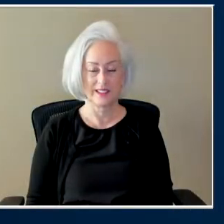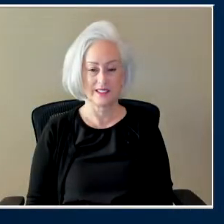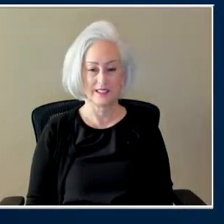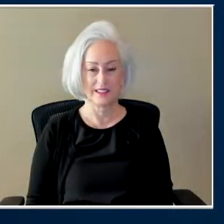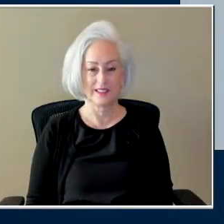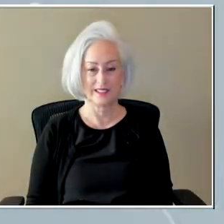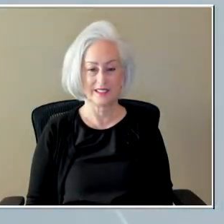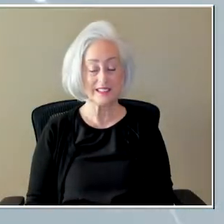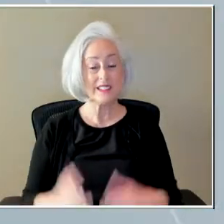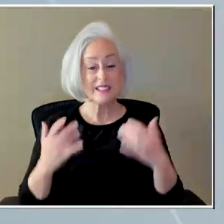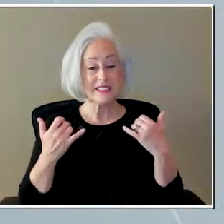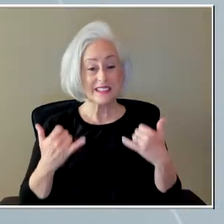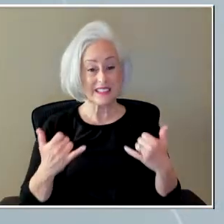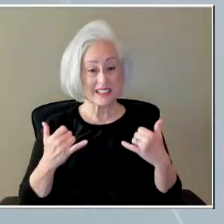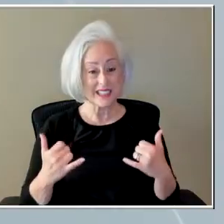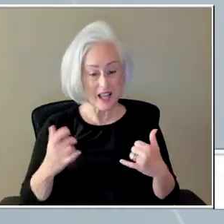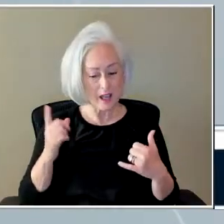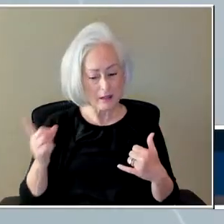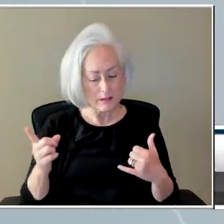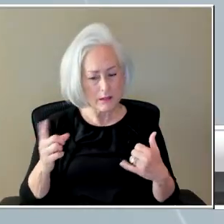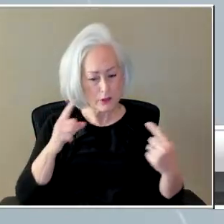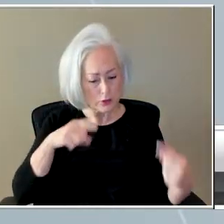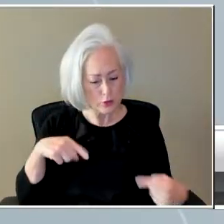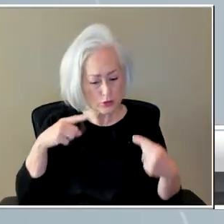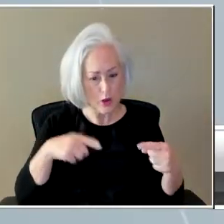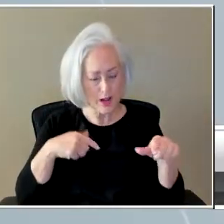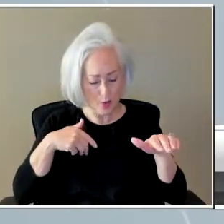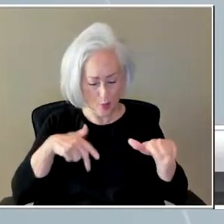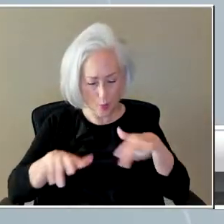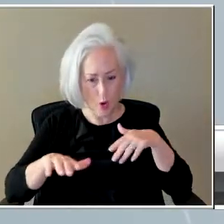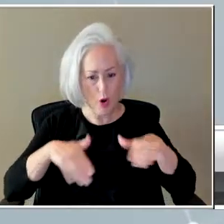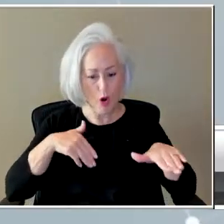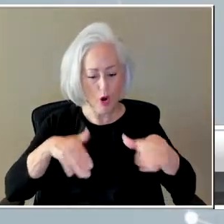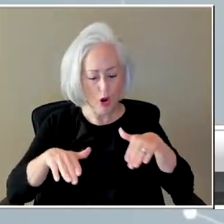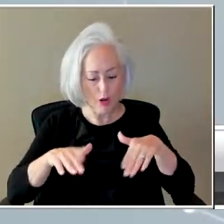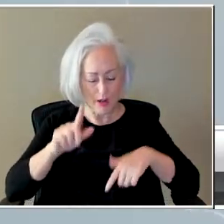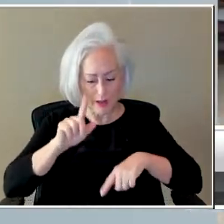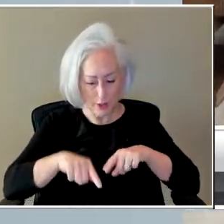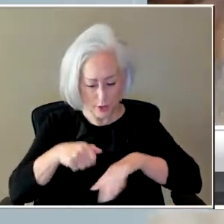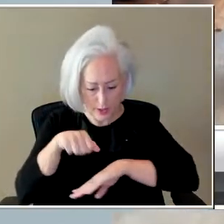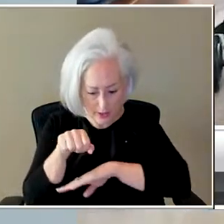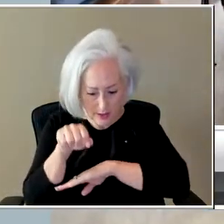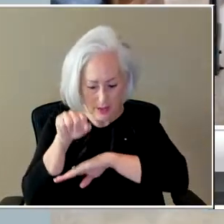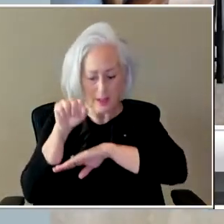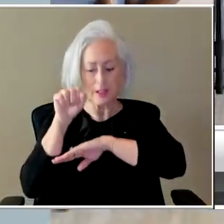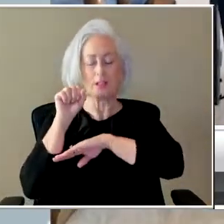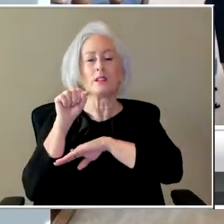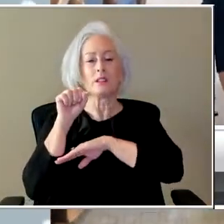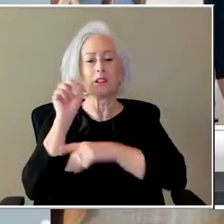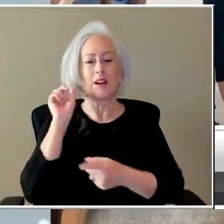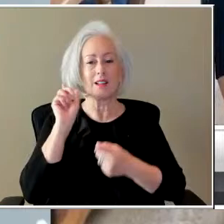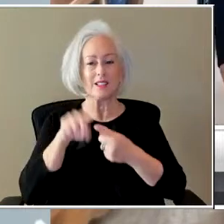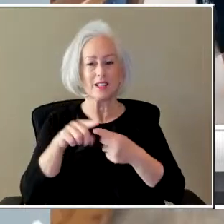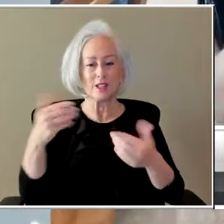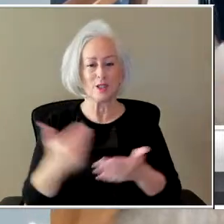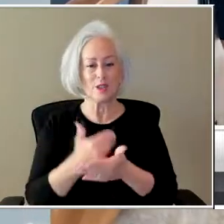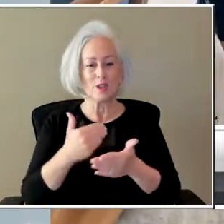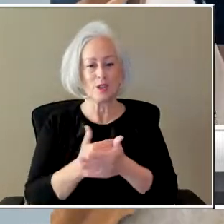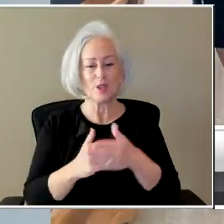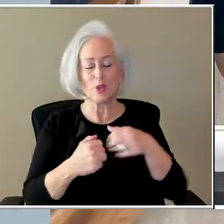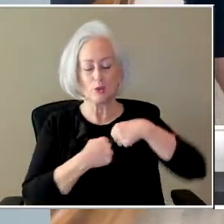Coming up today, she struggled to walk, couldn't stand up straight until she got a new pair of knees. See the high-tech surgery